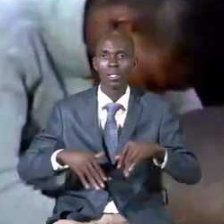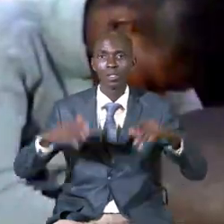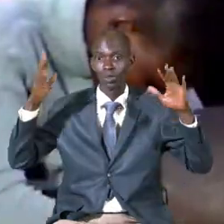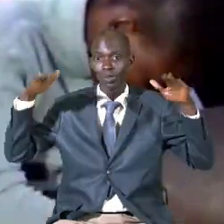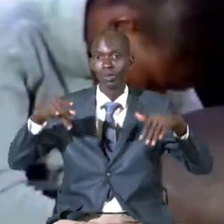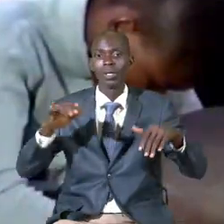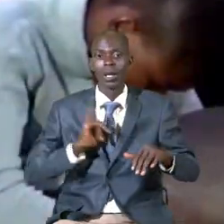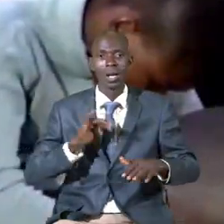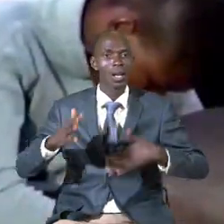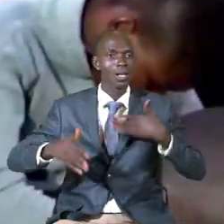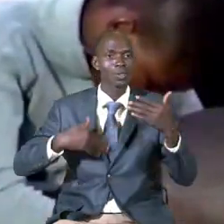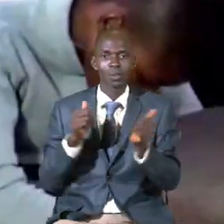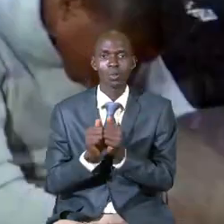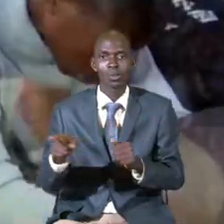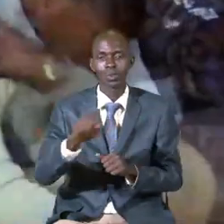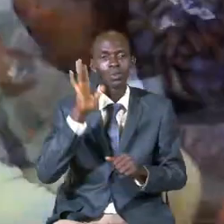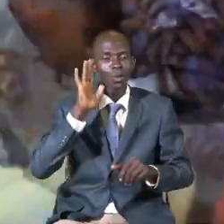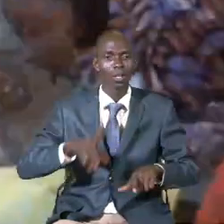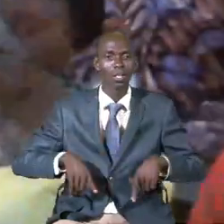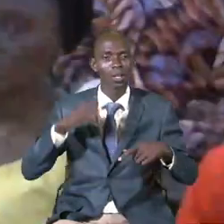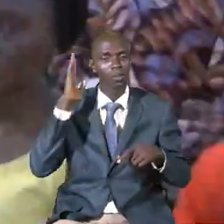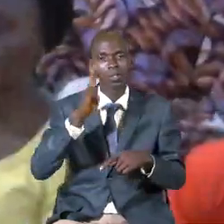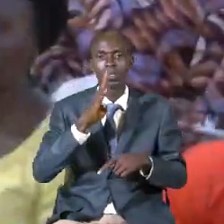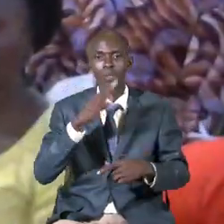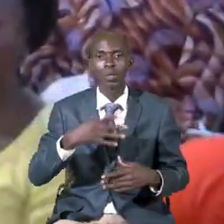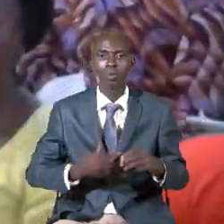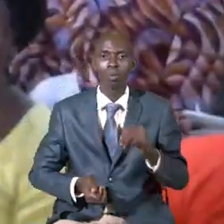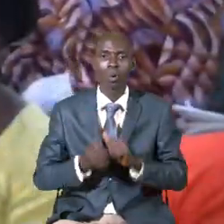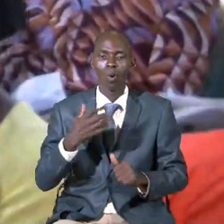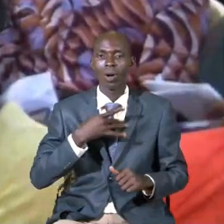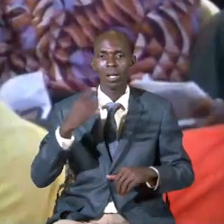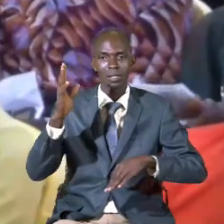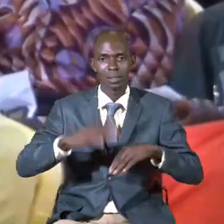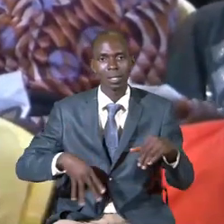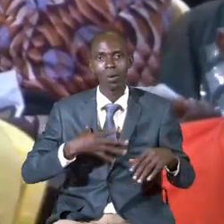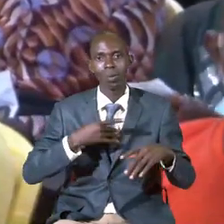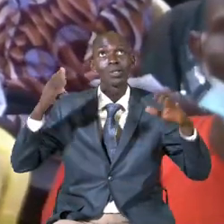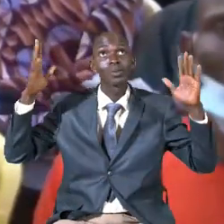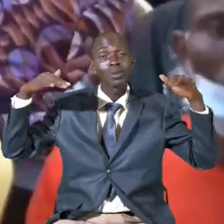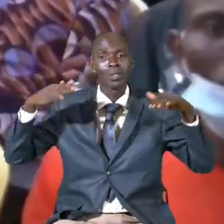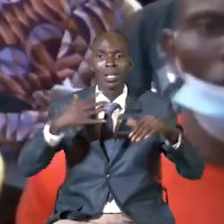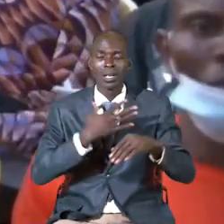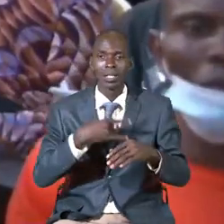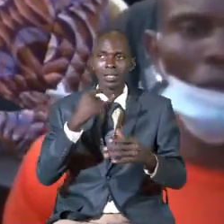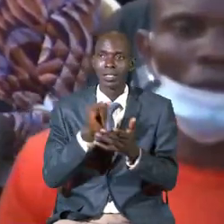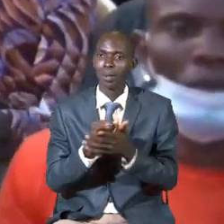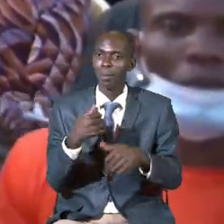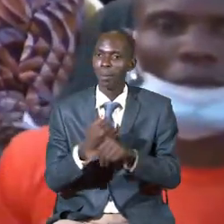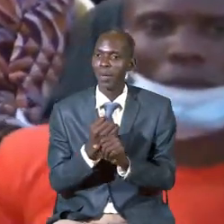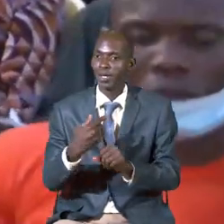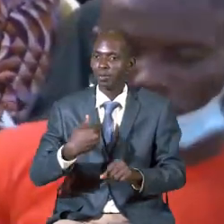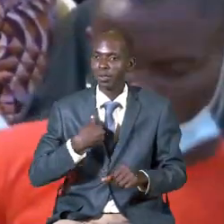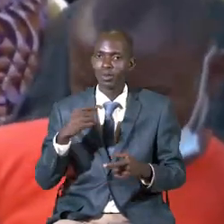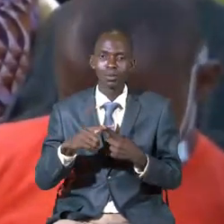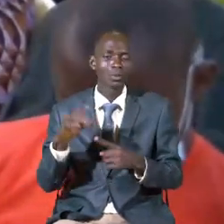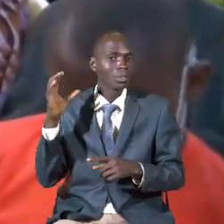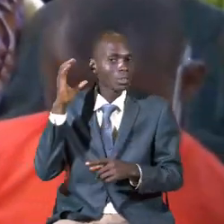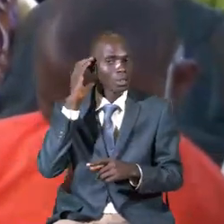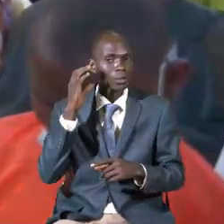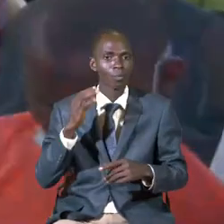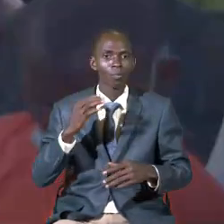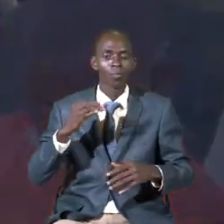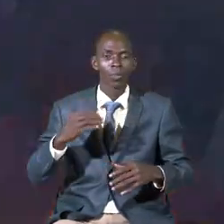is going to be whiter than snow and then in verse 8 it says make me to hear joy and